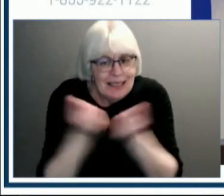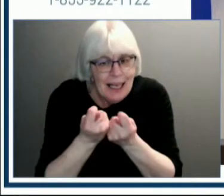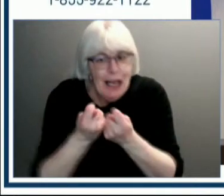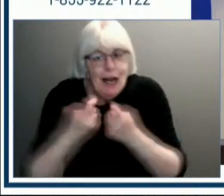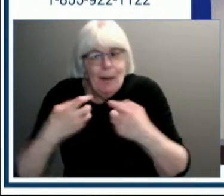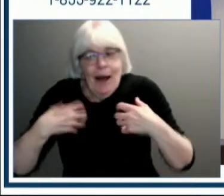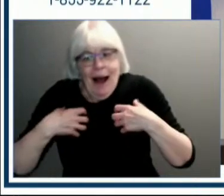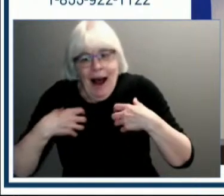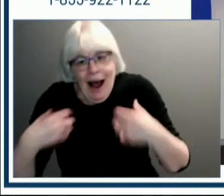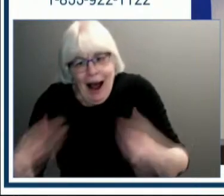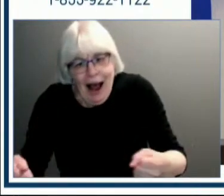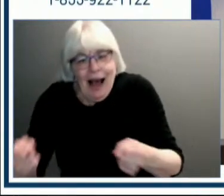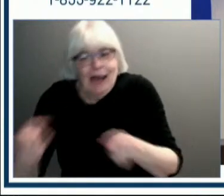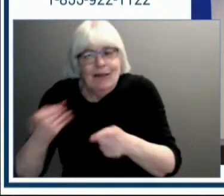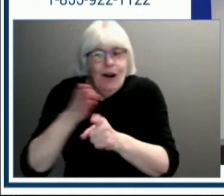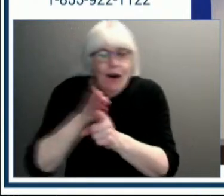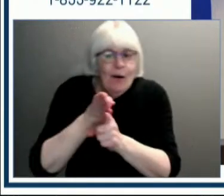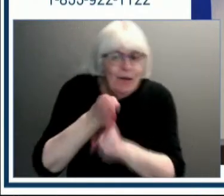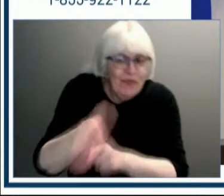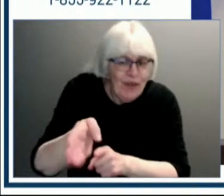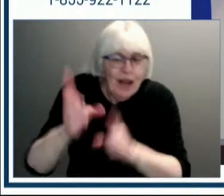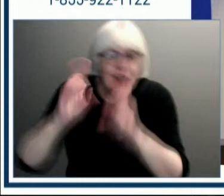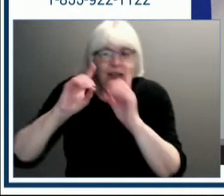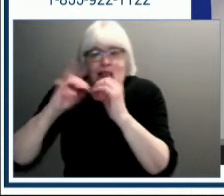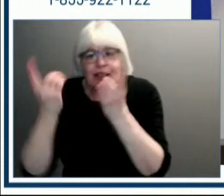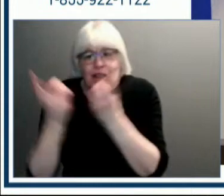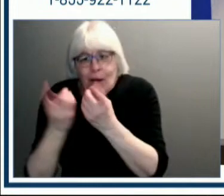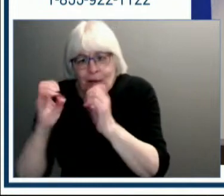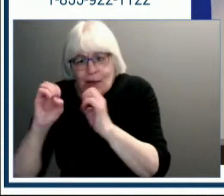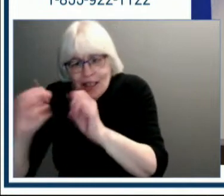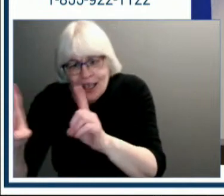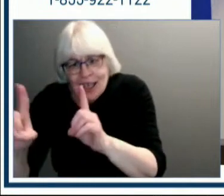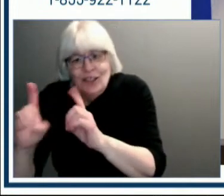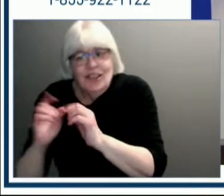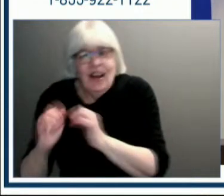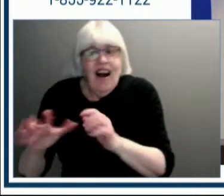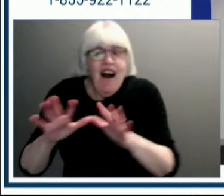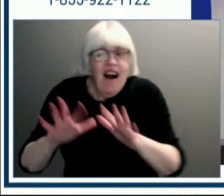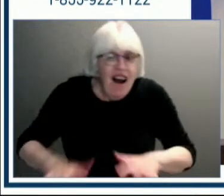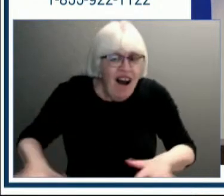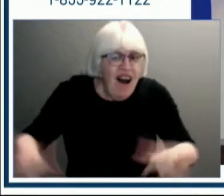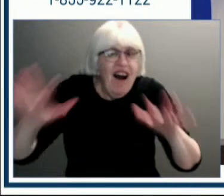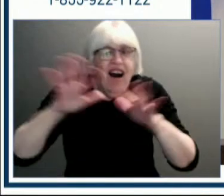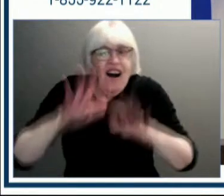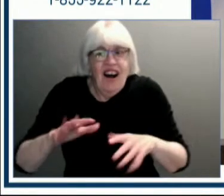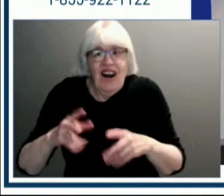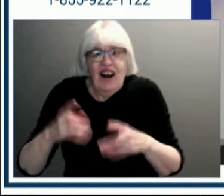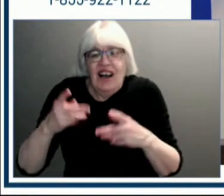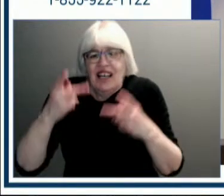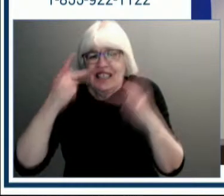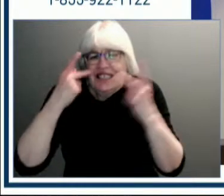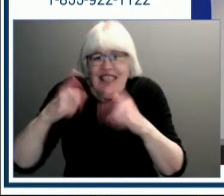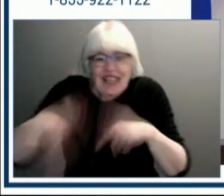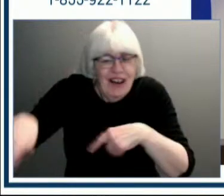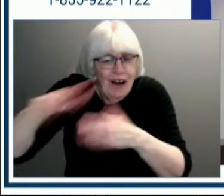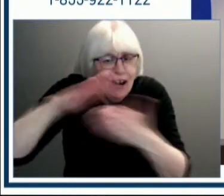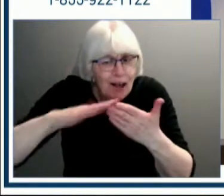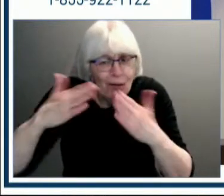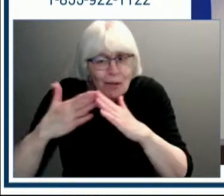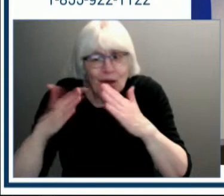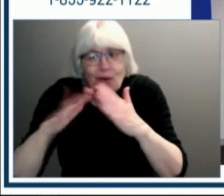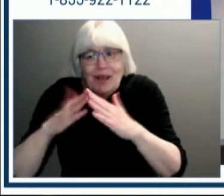Education, Department of Health, across government and certainly across our communities. In the last few weeks,